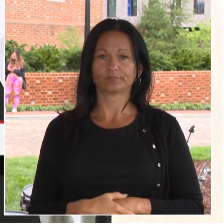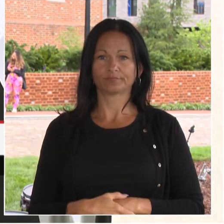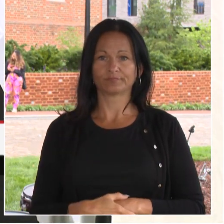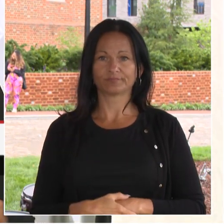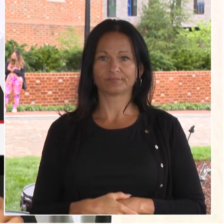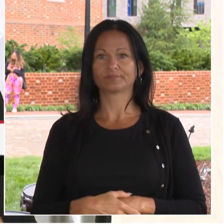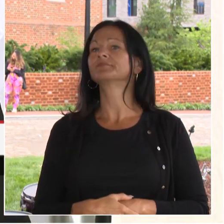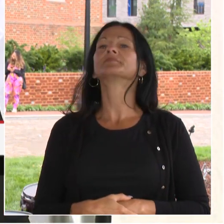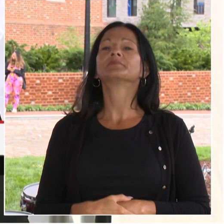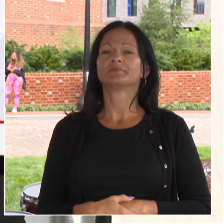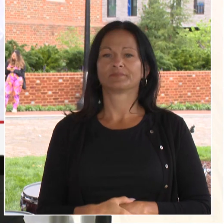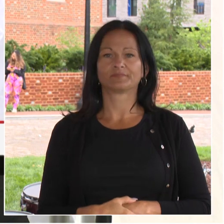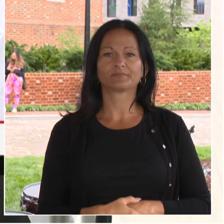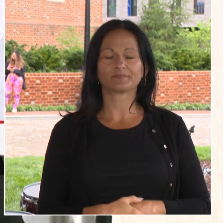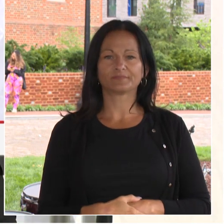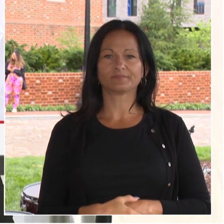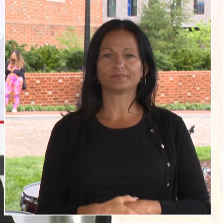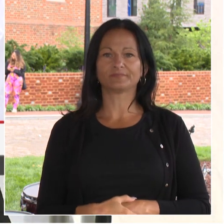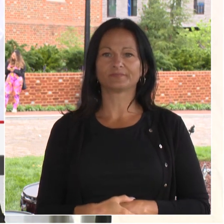goal is to build